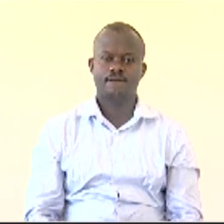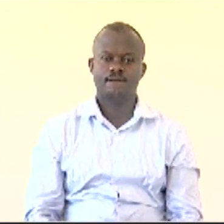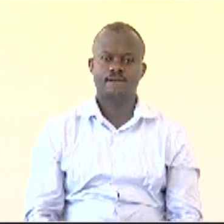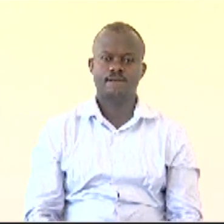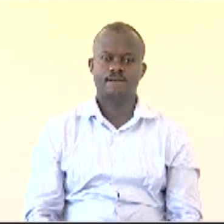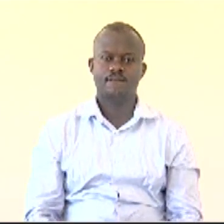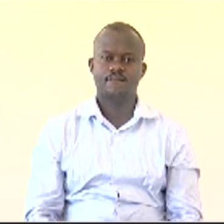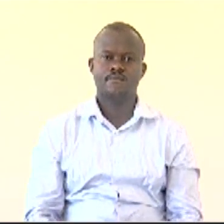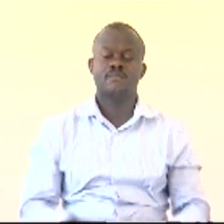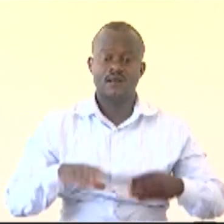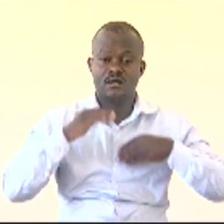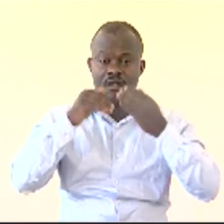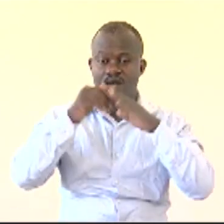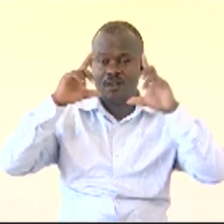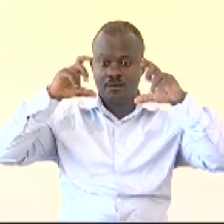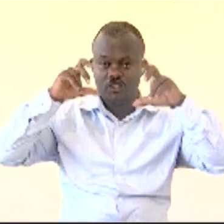Let's have the diagram.